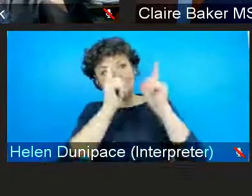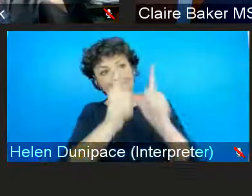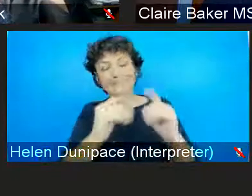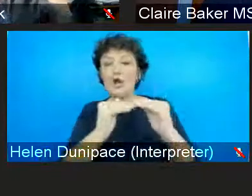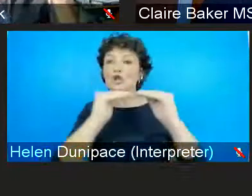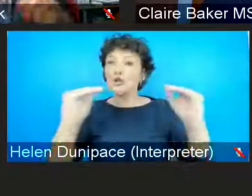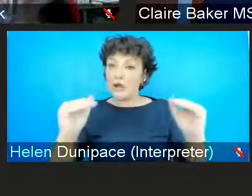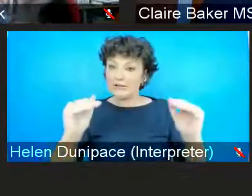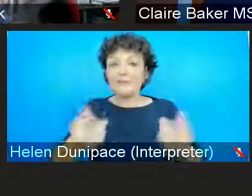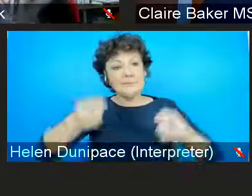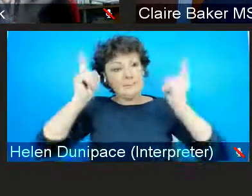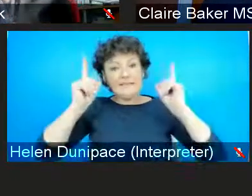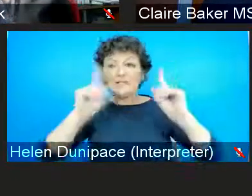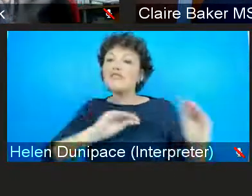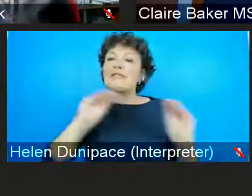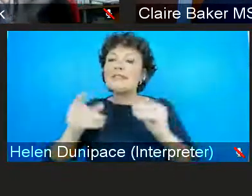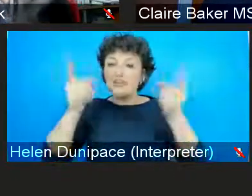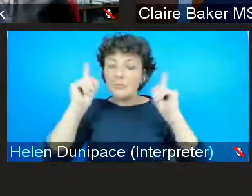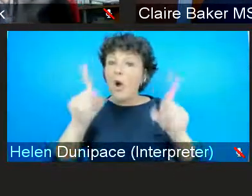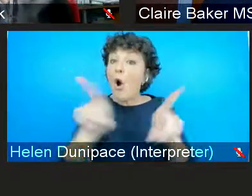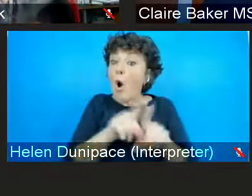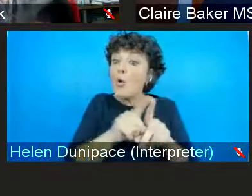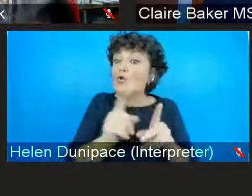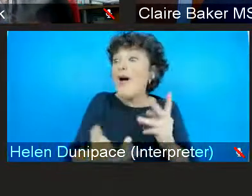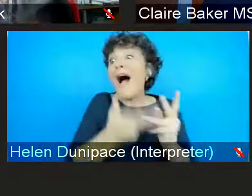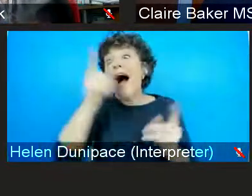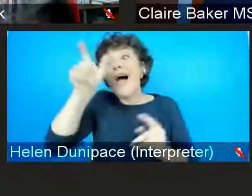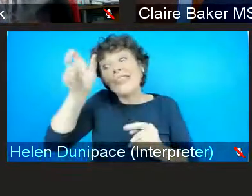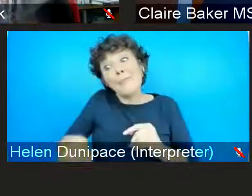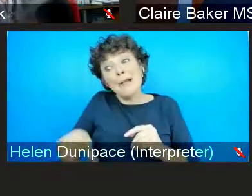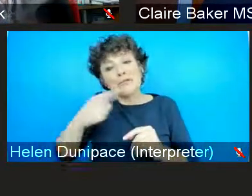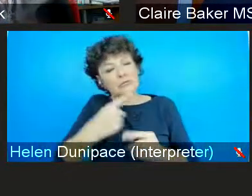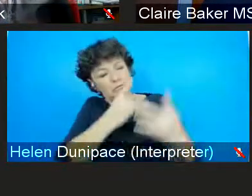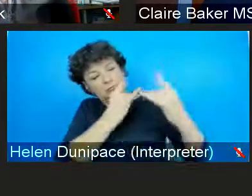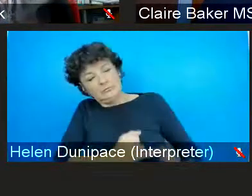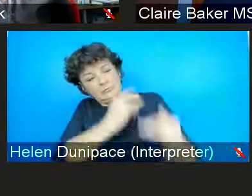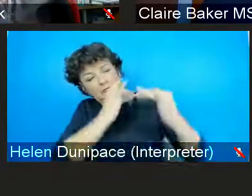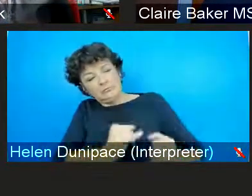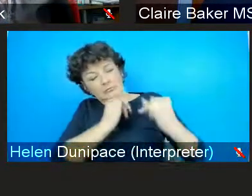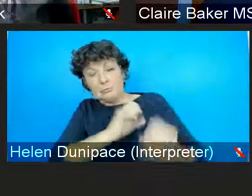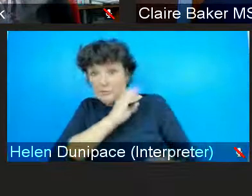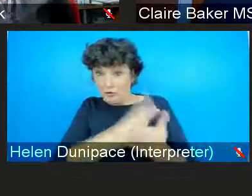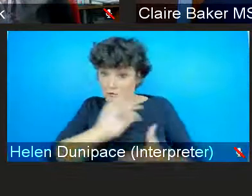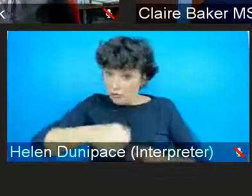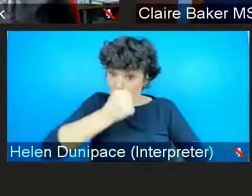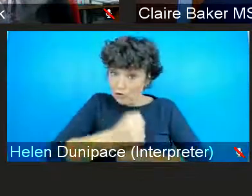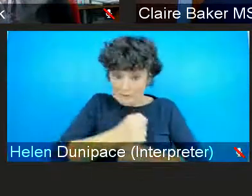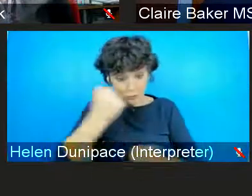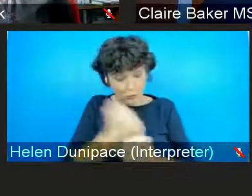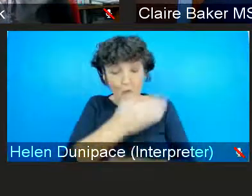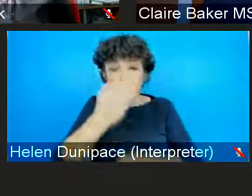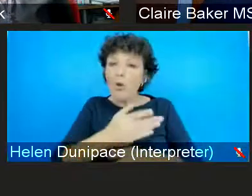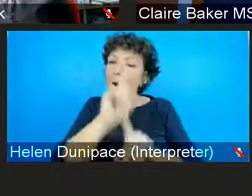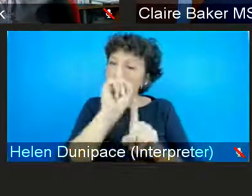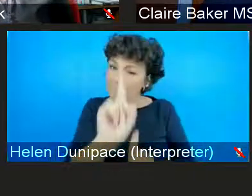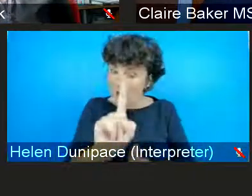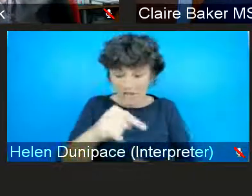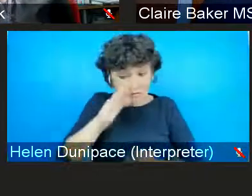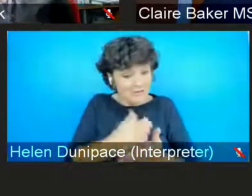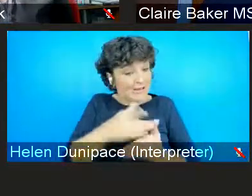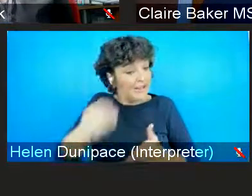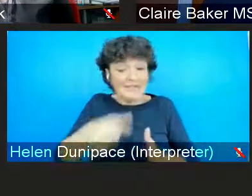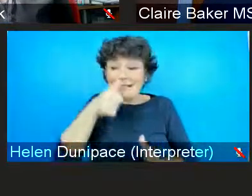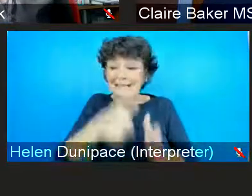to scrutinise what the Scottish Government does, just to make sure that we stay in the right direction. But it's at the start of a journey, and we